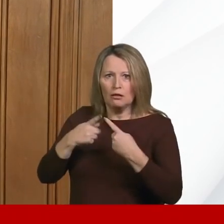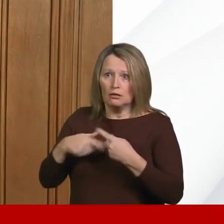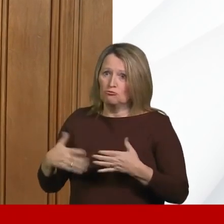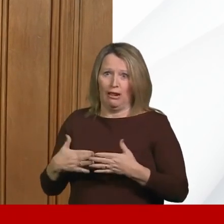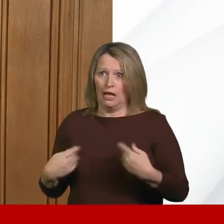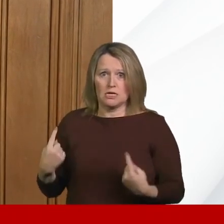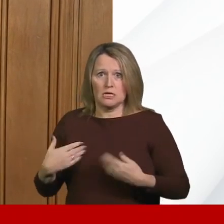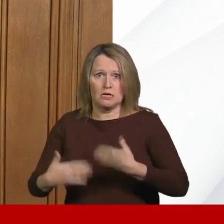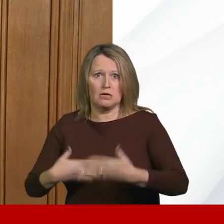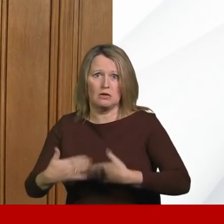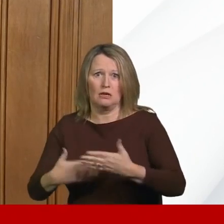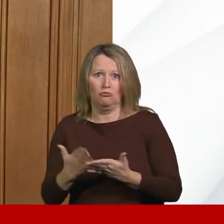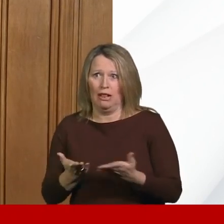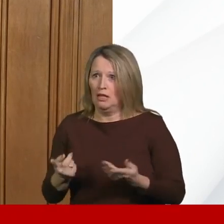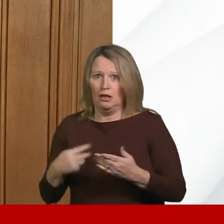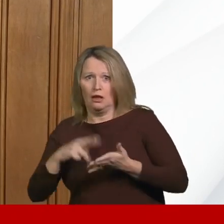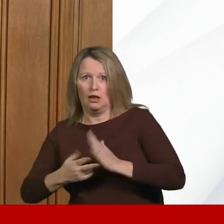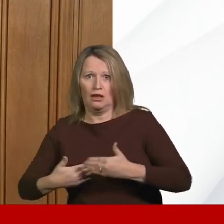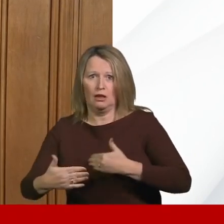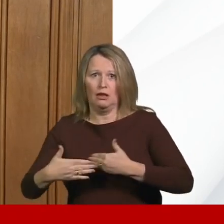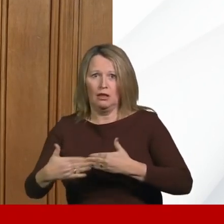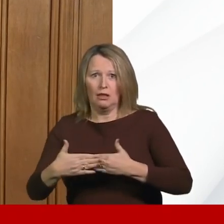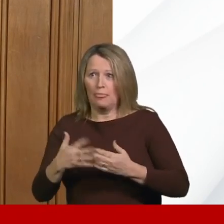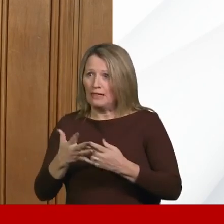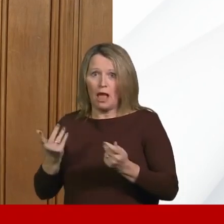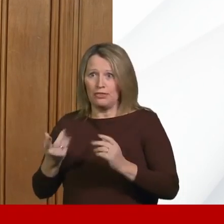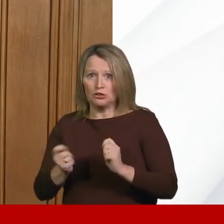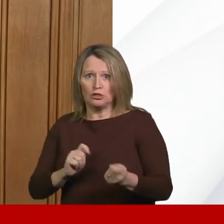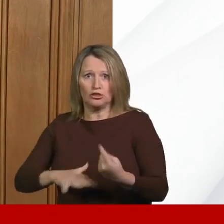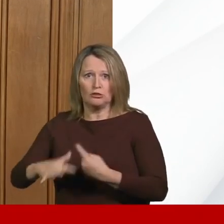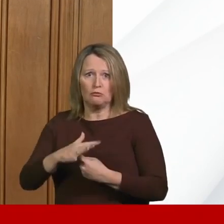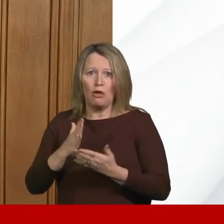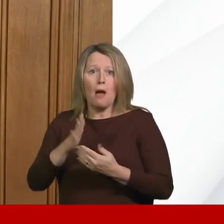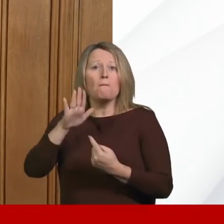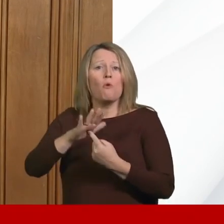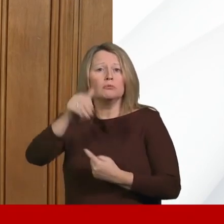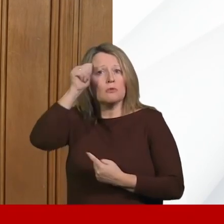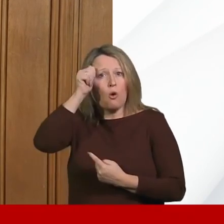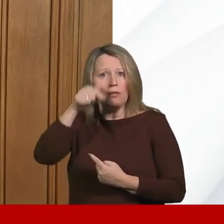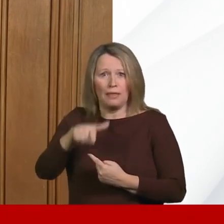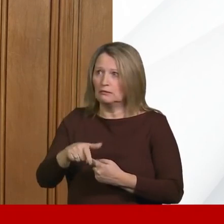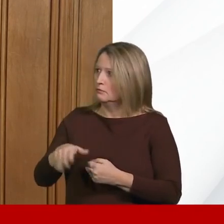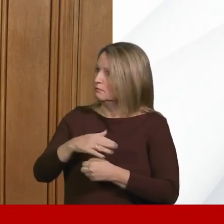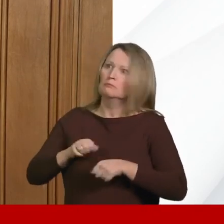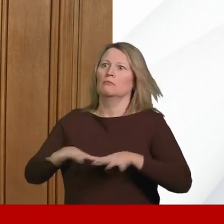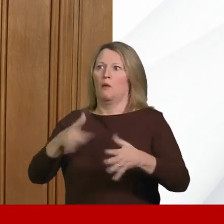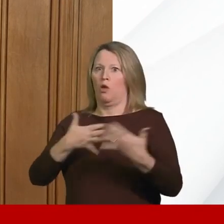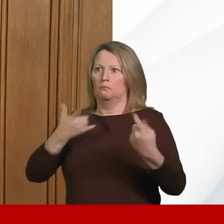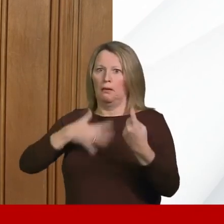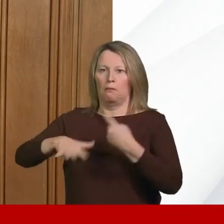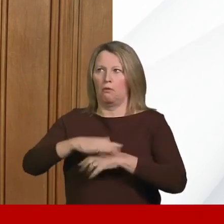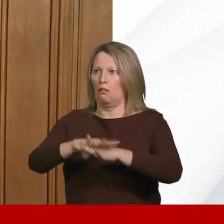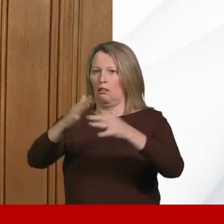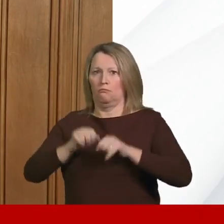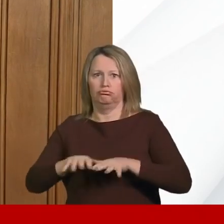hasn't had symptoms that are in any way significant? And we don't have that number accurately for anywhere in the world at the moment. So if